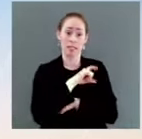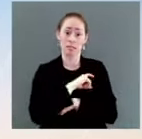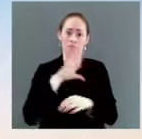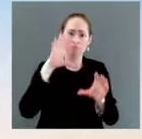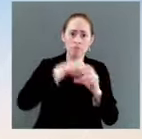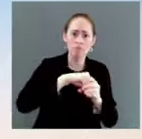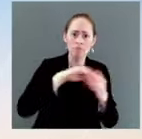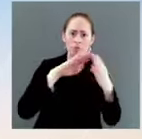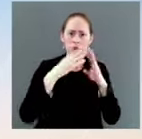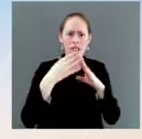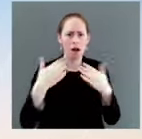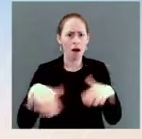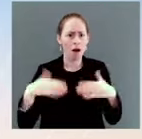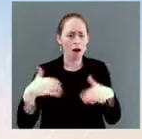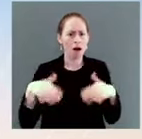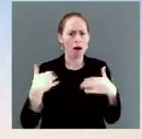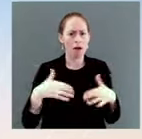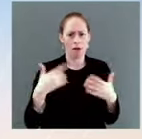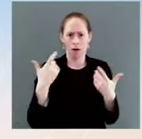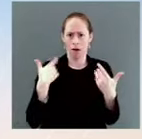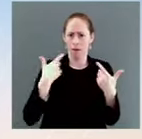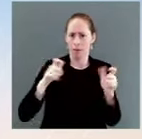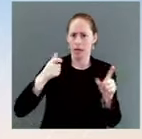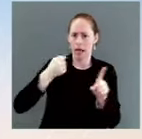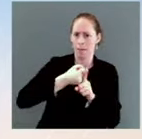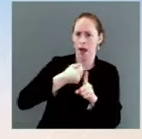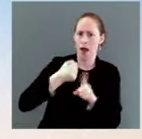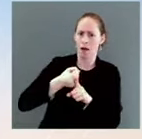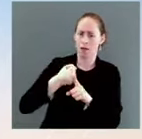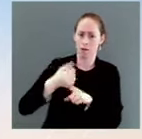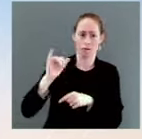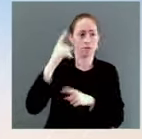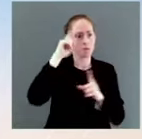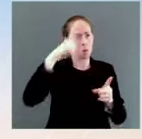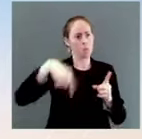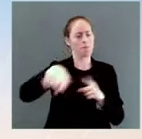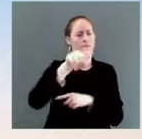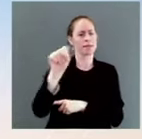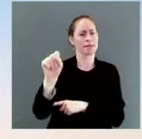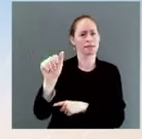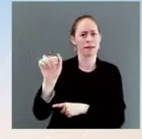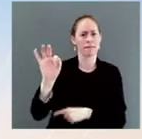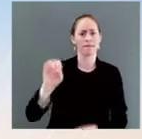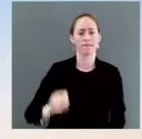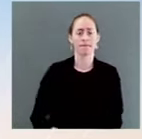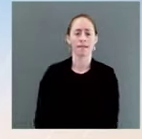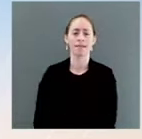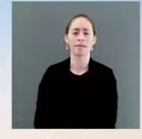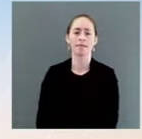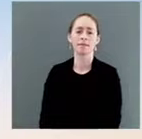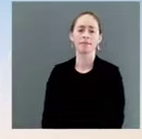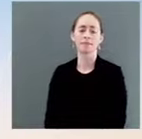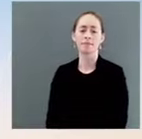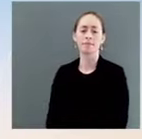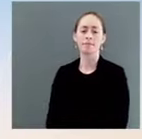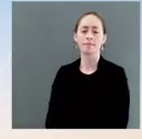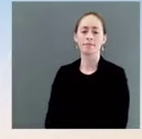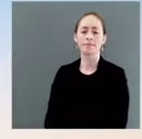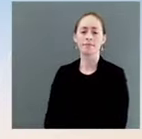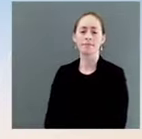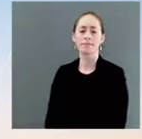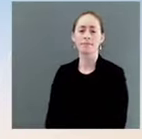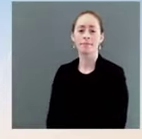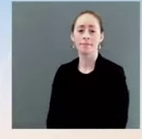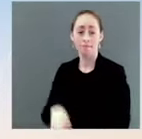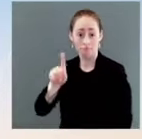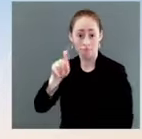keep communities safe. And does the President still think that crime is up because of the pandemic? I think many people have conveyed that. And also, one of the